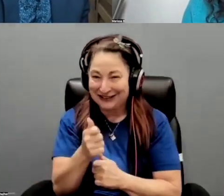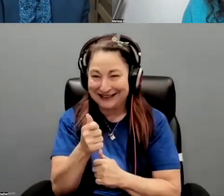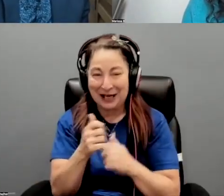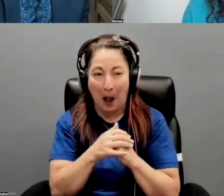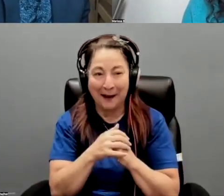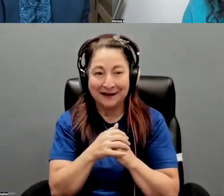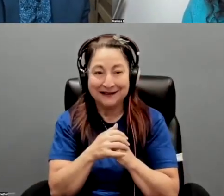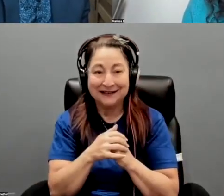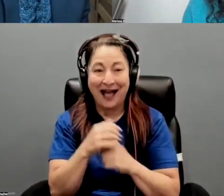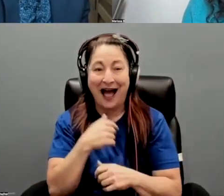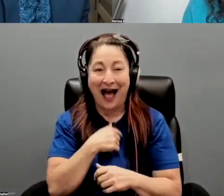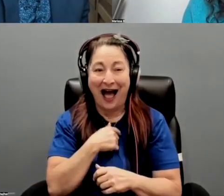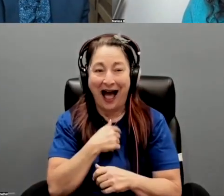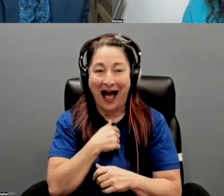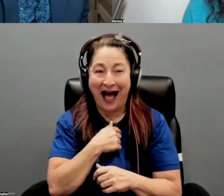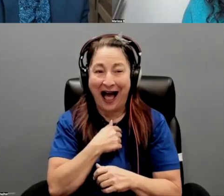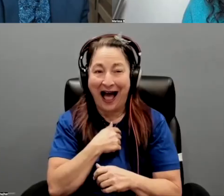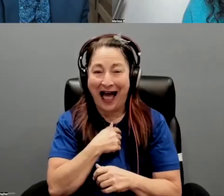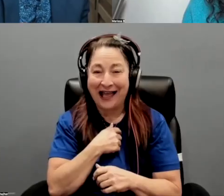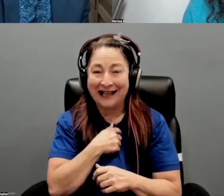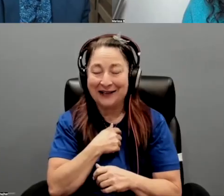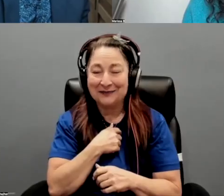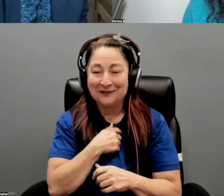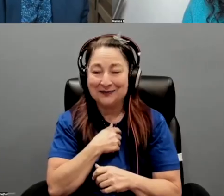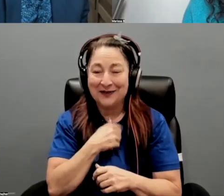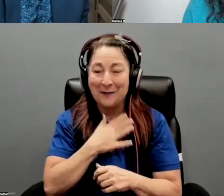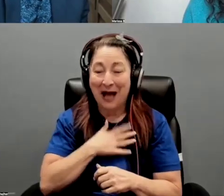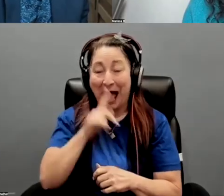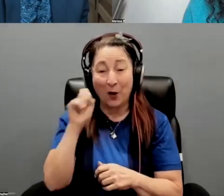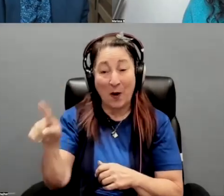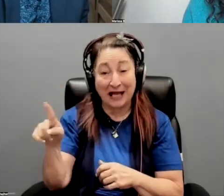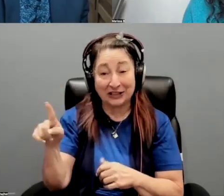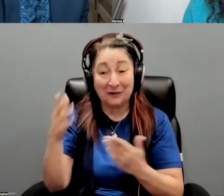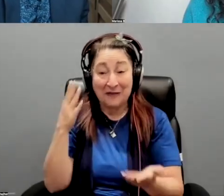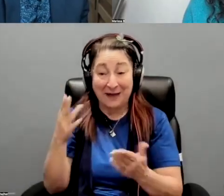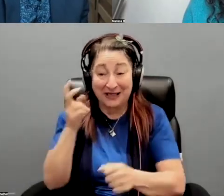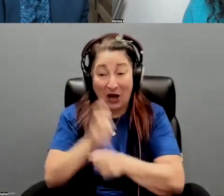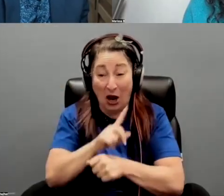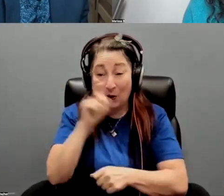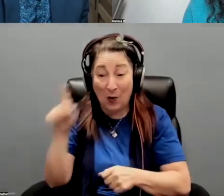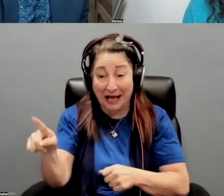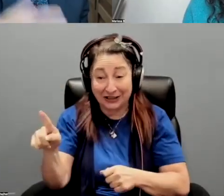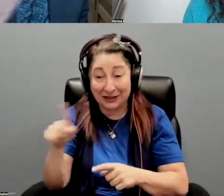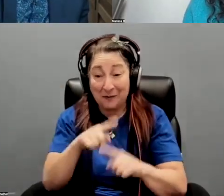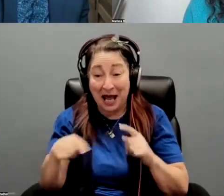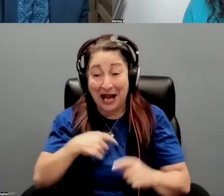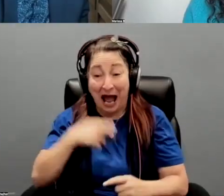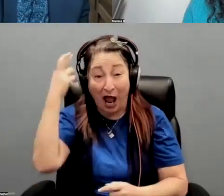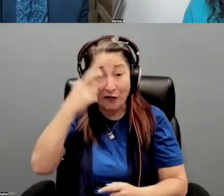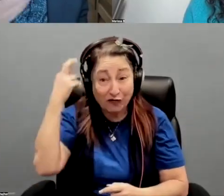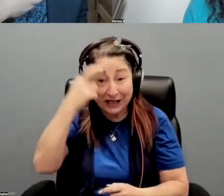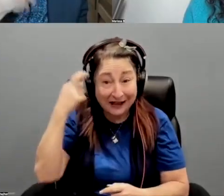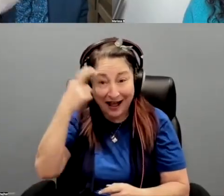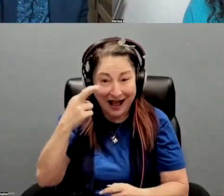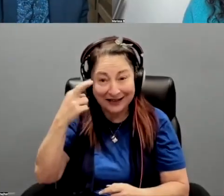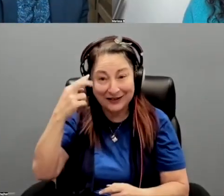I went back to the how I phrased the question about it might be a difficult question, but I realized coming from you it wouldn't